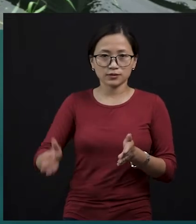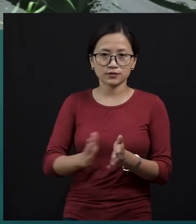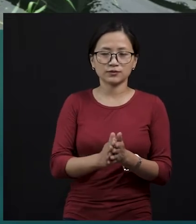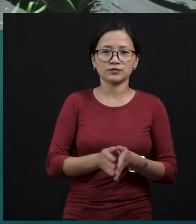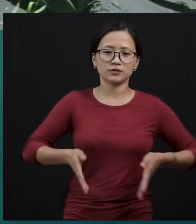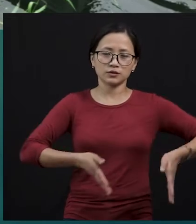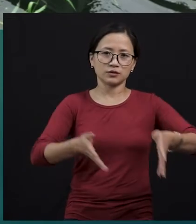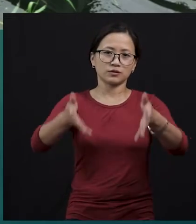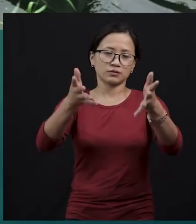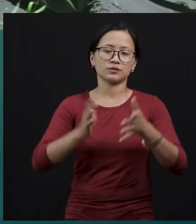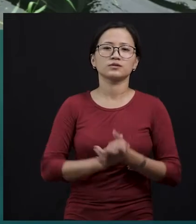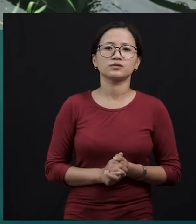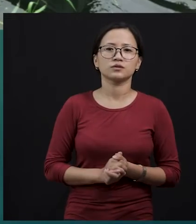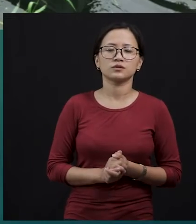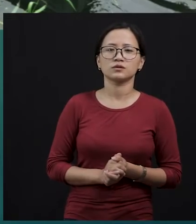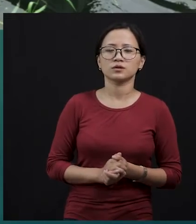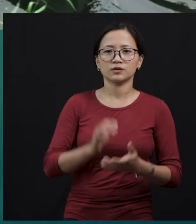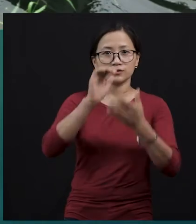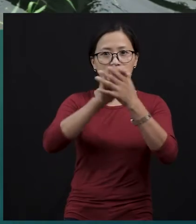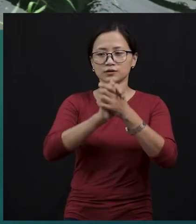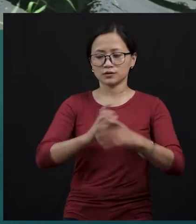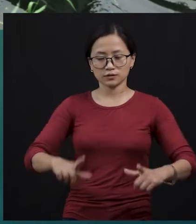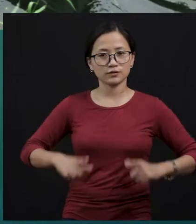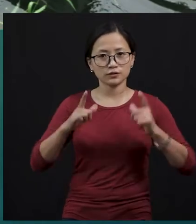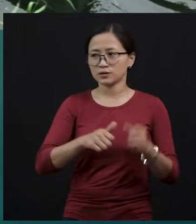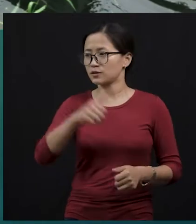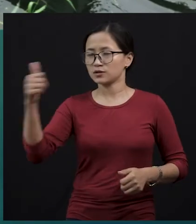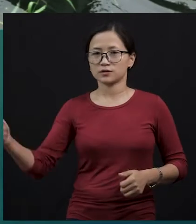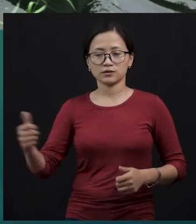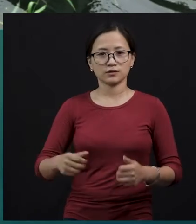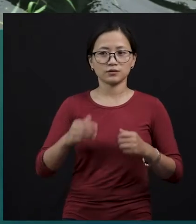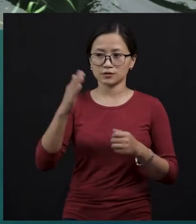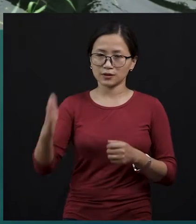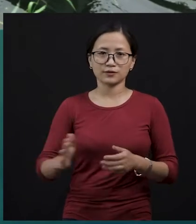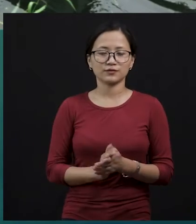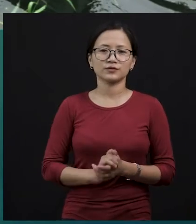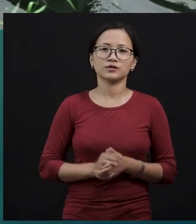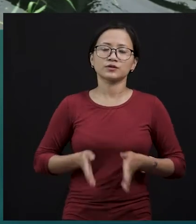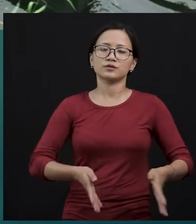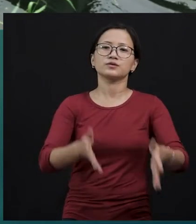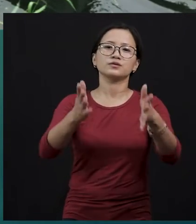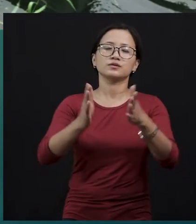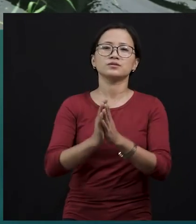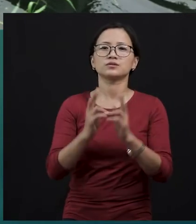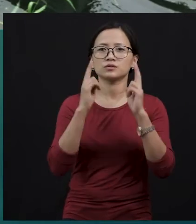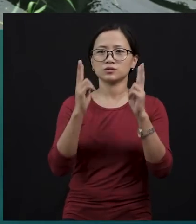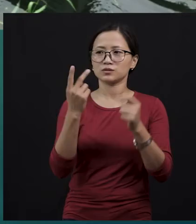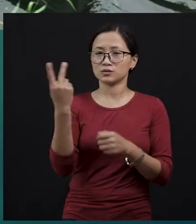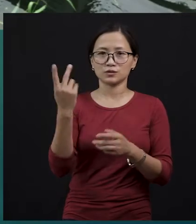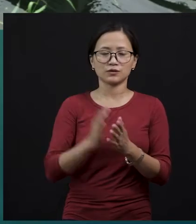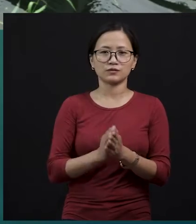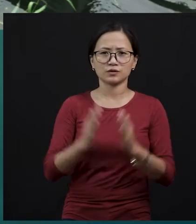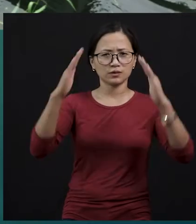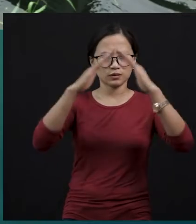you have a big river by your side and your friend lives on the other side of the river, and there is no bridge between the two of the houses. So